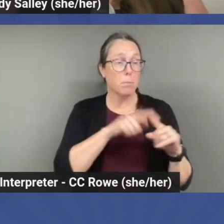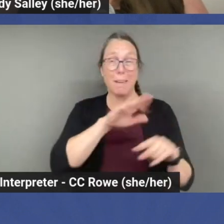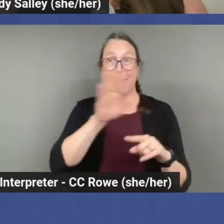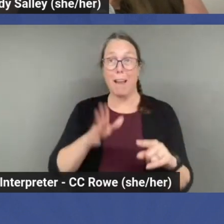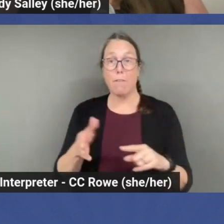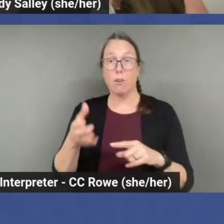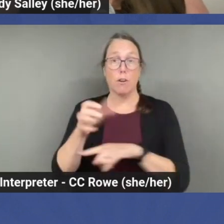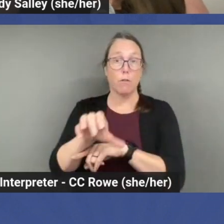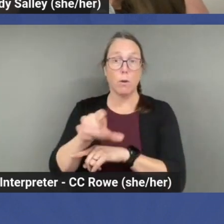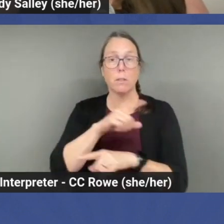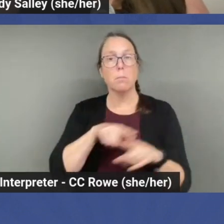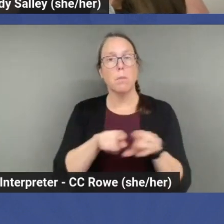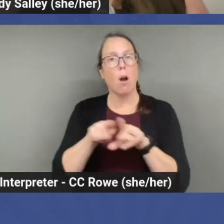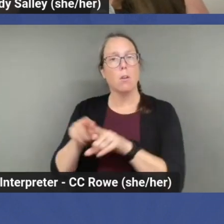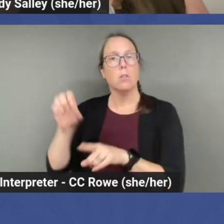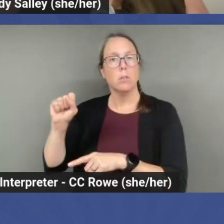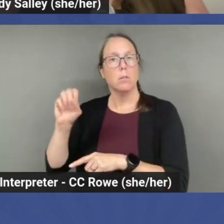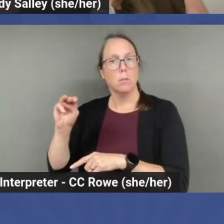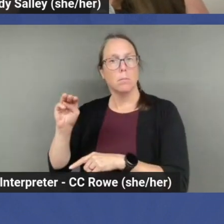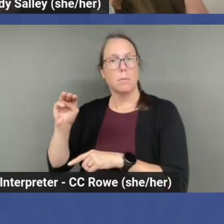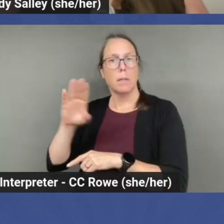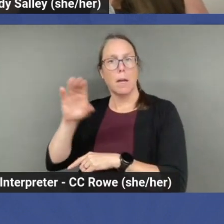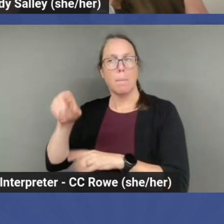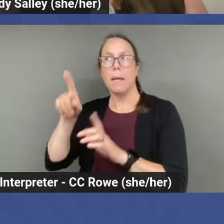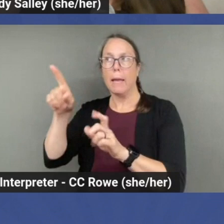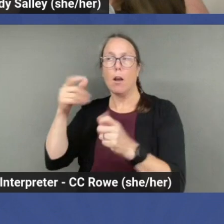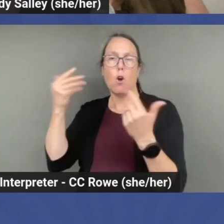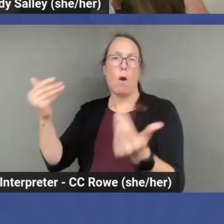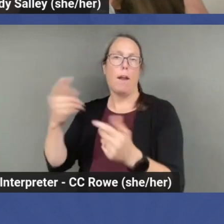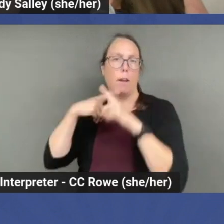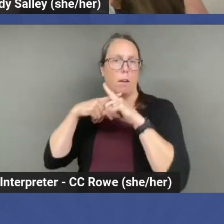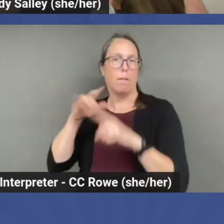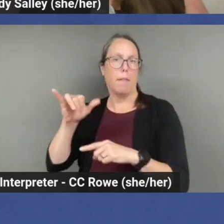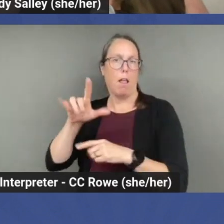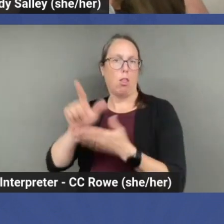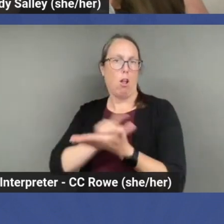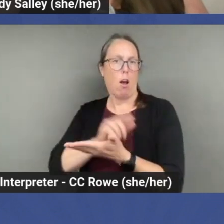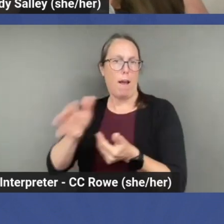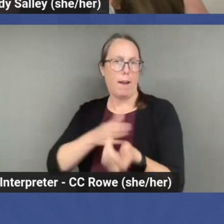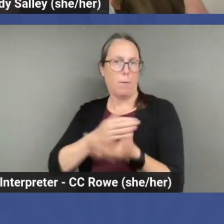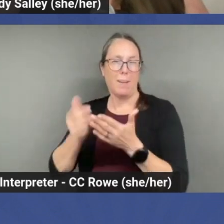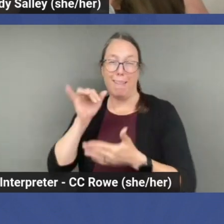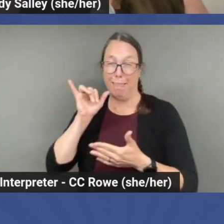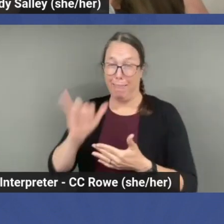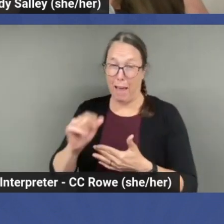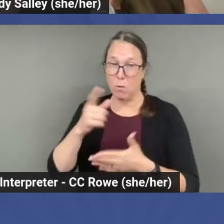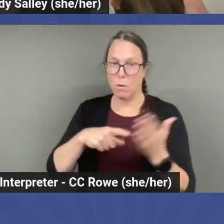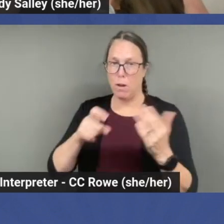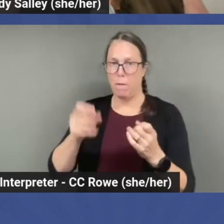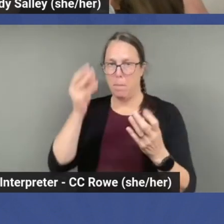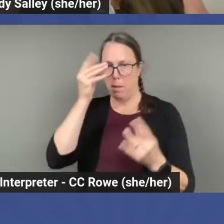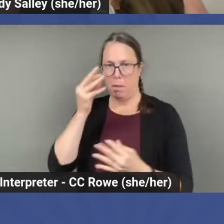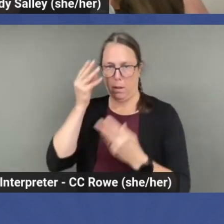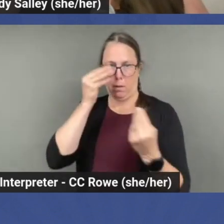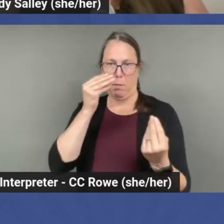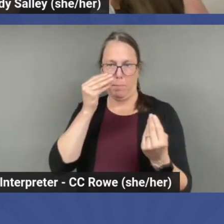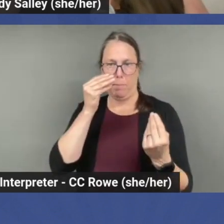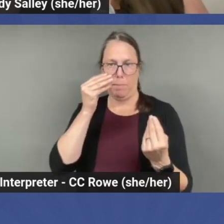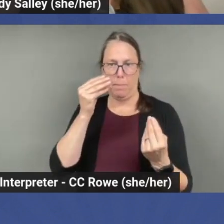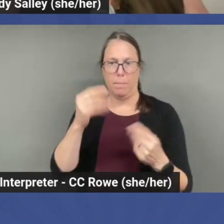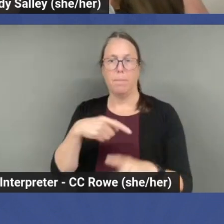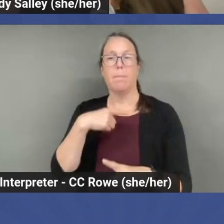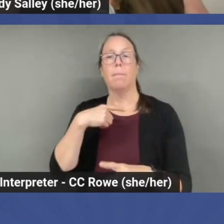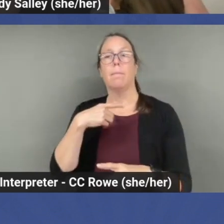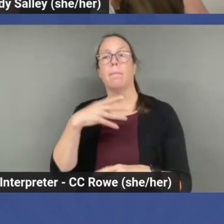the social media companies could censor content that falls under the purview of that law. That's what you really have to be thinking about. And